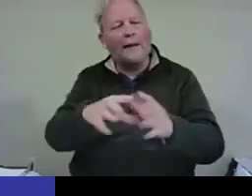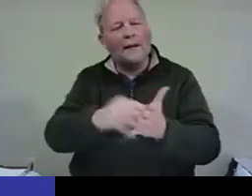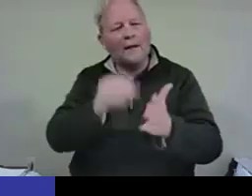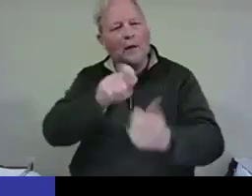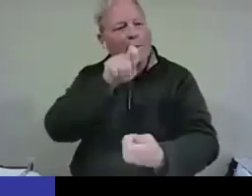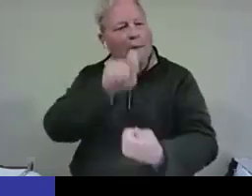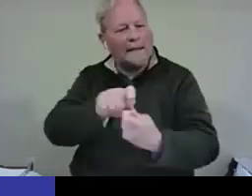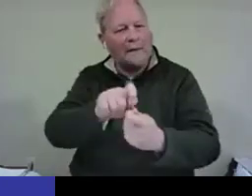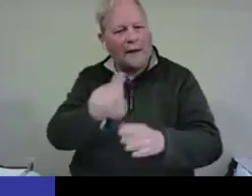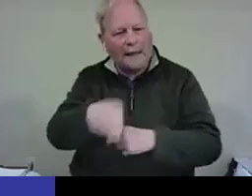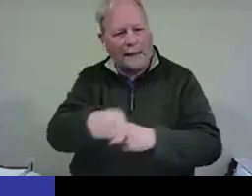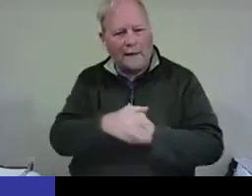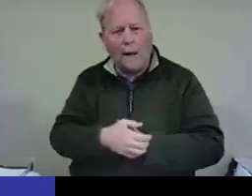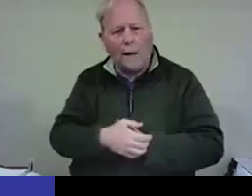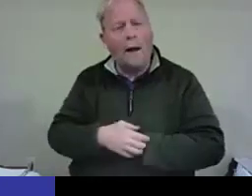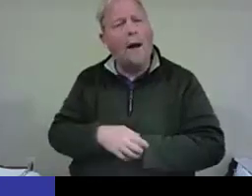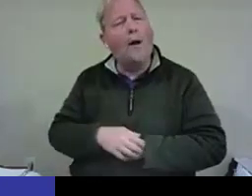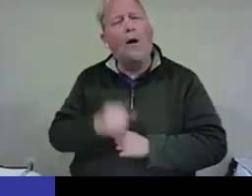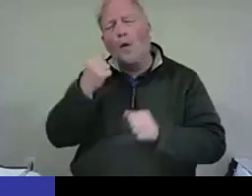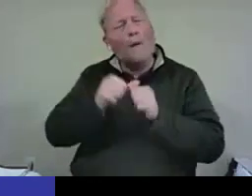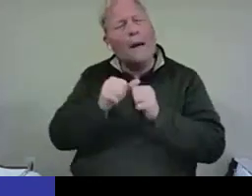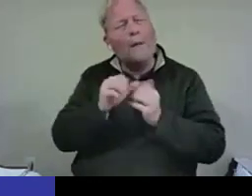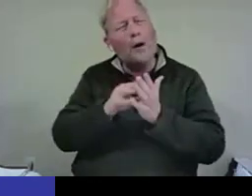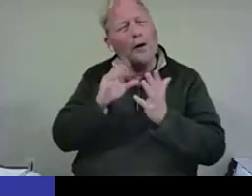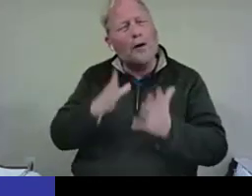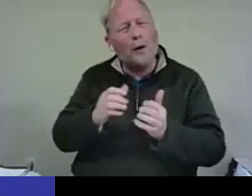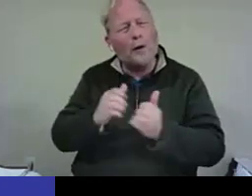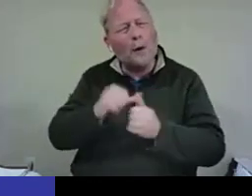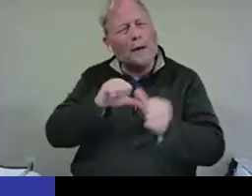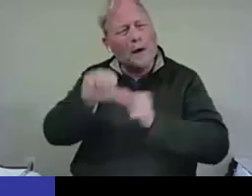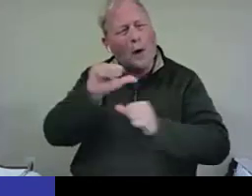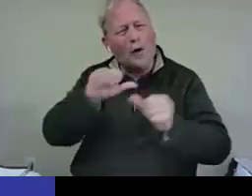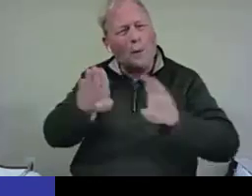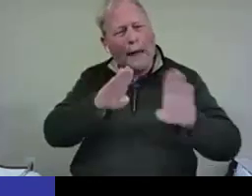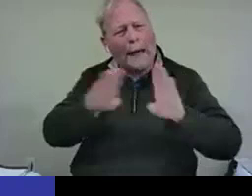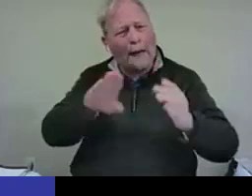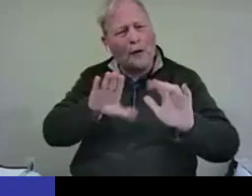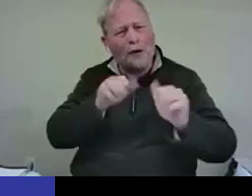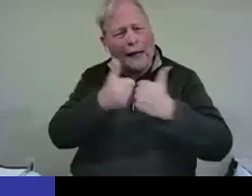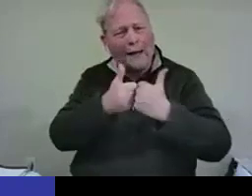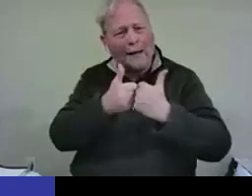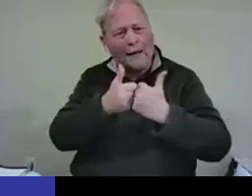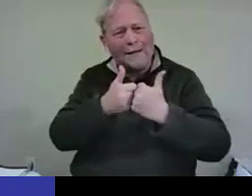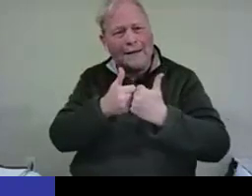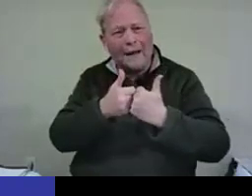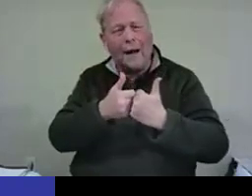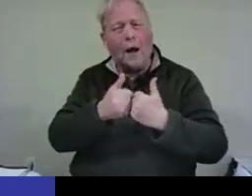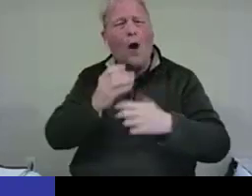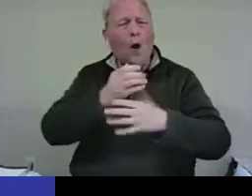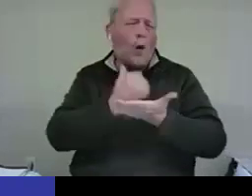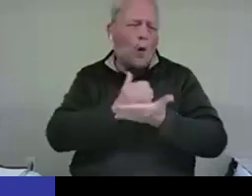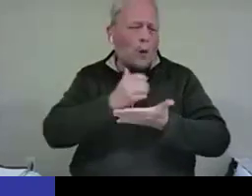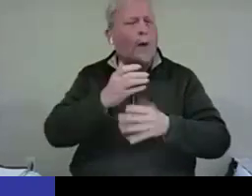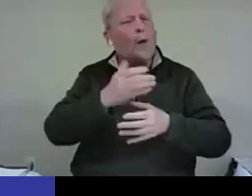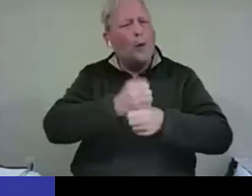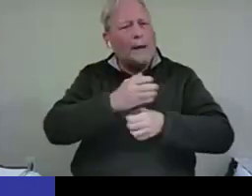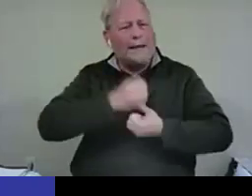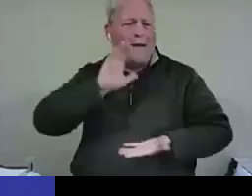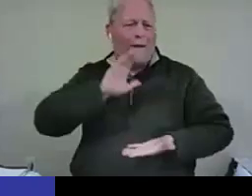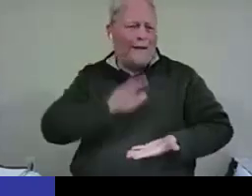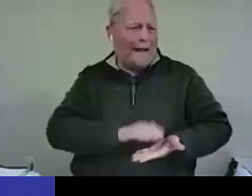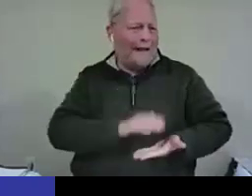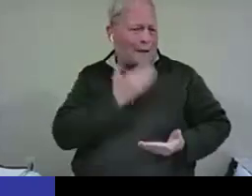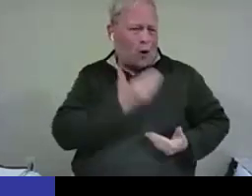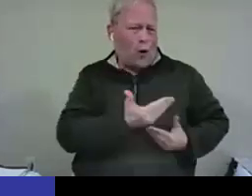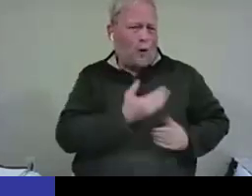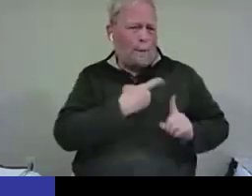behavior challenges, they get way less of the good stuff from school and they get way more of the bad stuff. So a student who